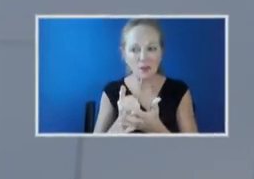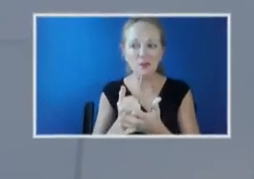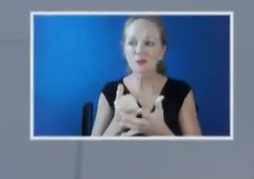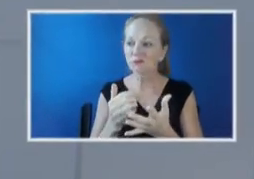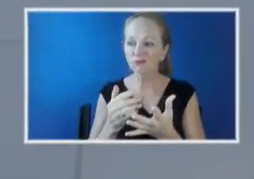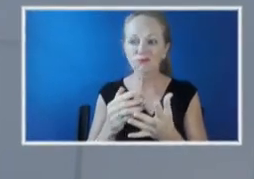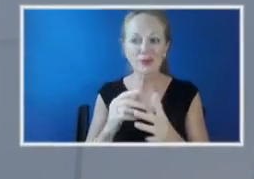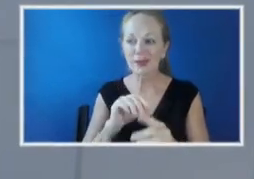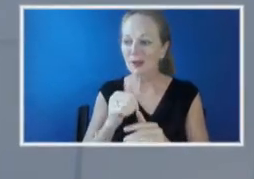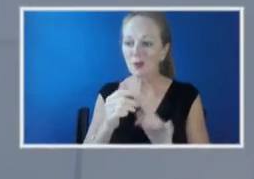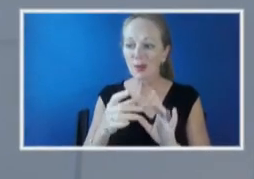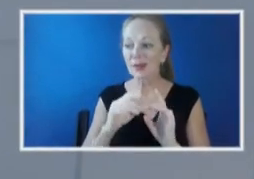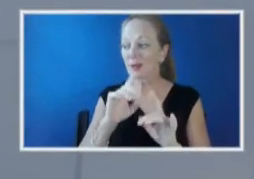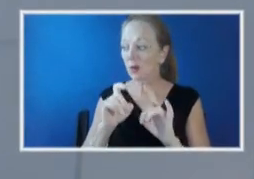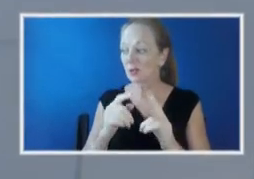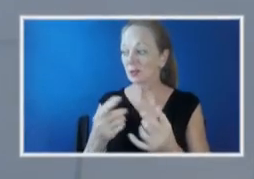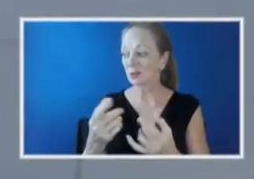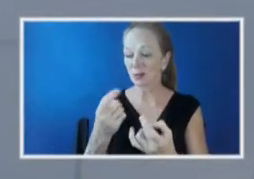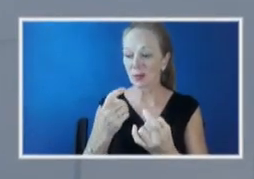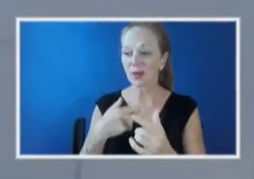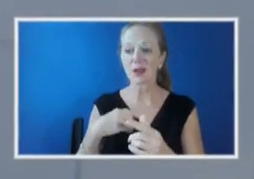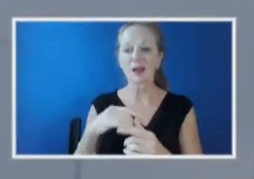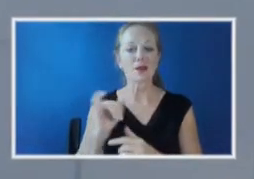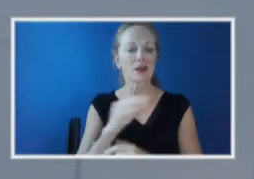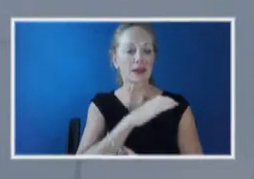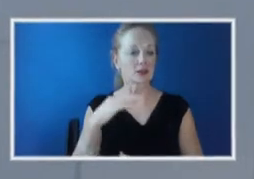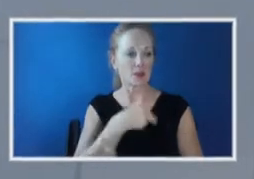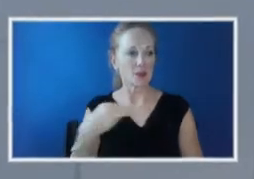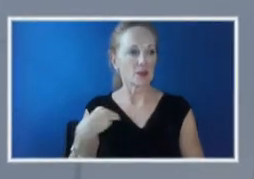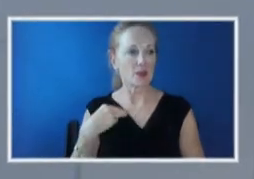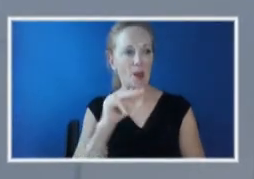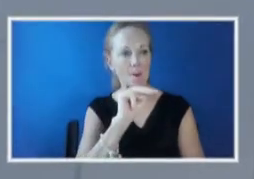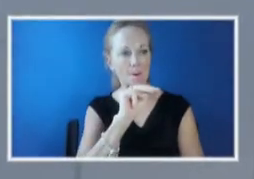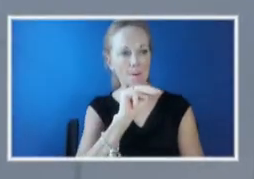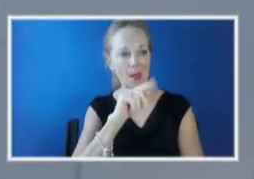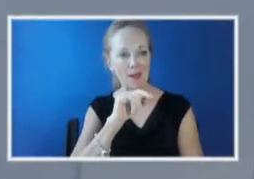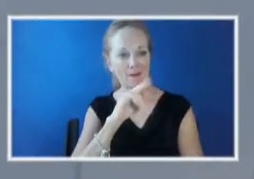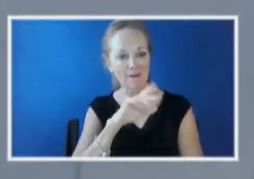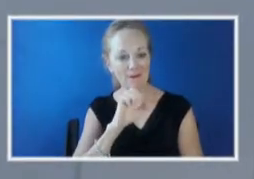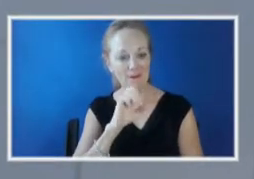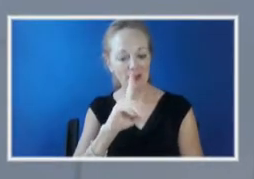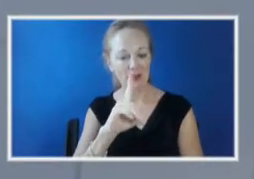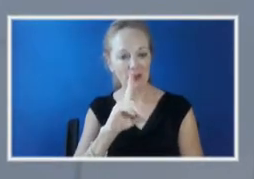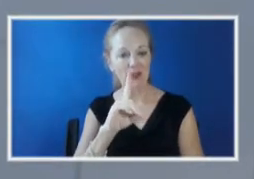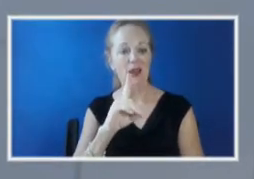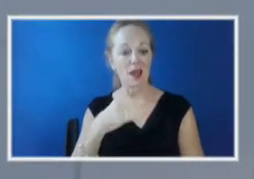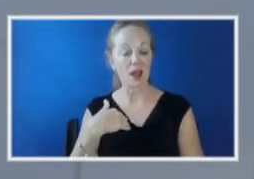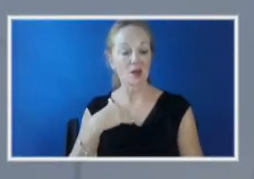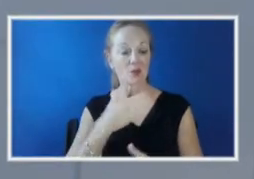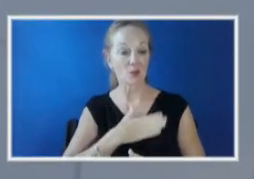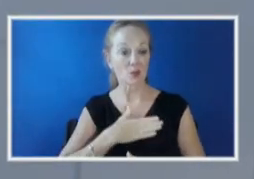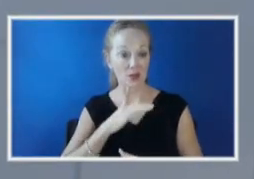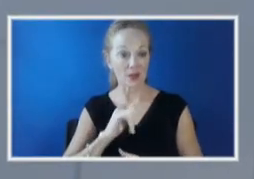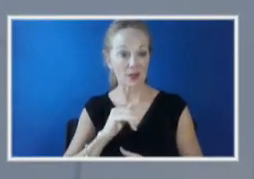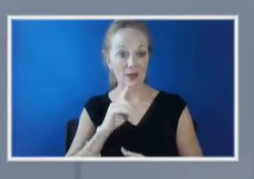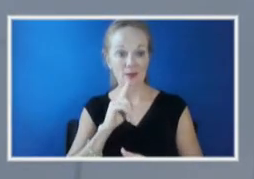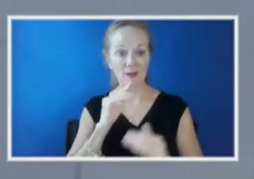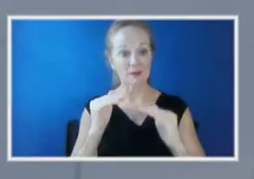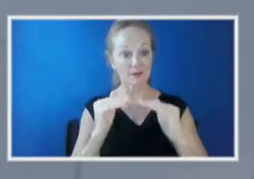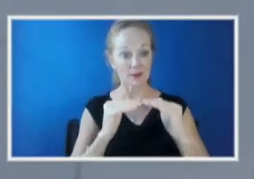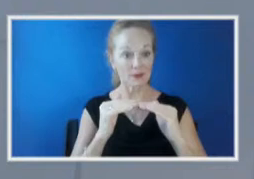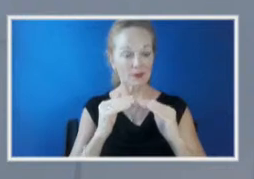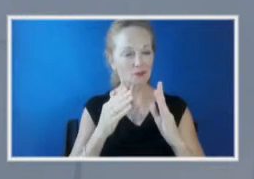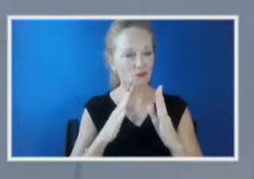I think Councilmember Mayfield probably had the most, and we appreciate the thoroughness of going through